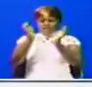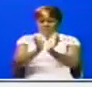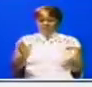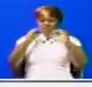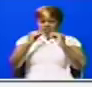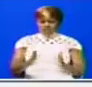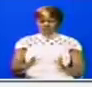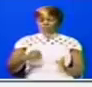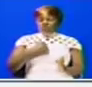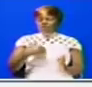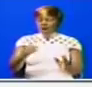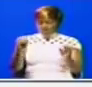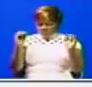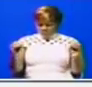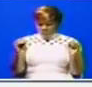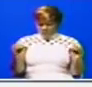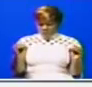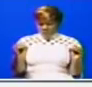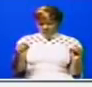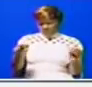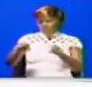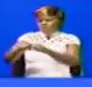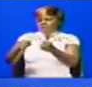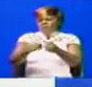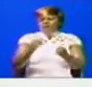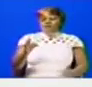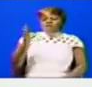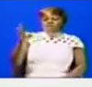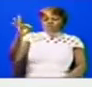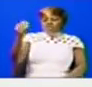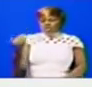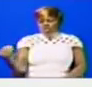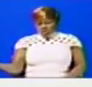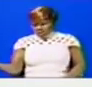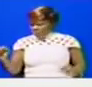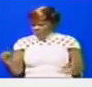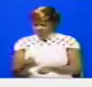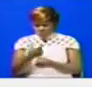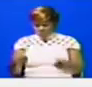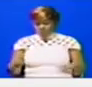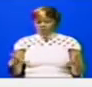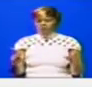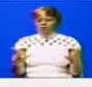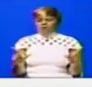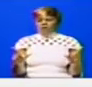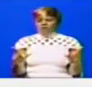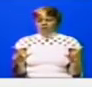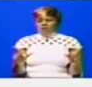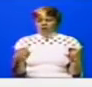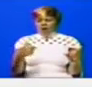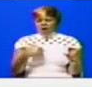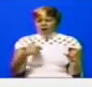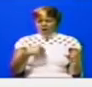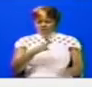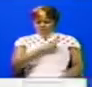teachers mercilessly, because I think they are ruining the future of our children, and we can't allow that. So we have put in place